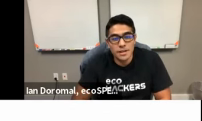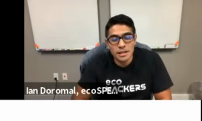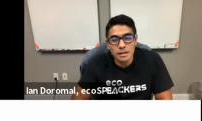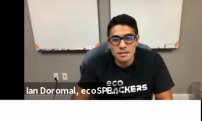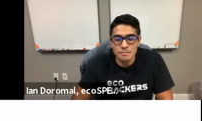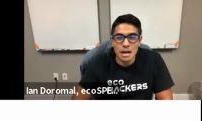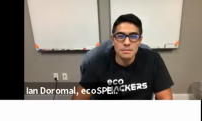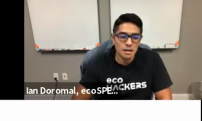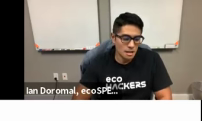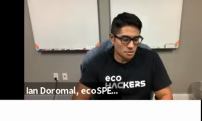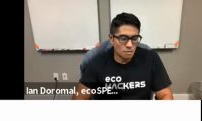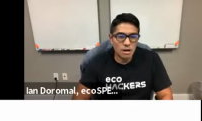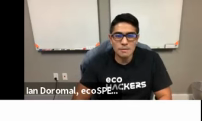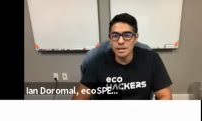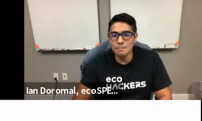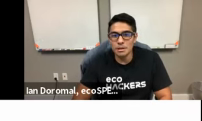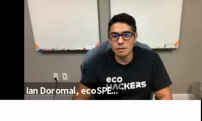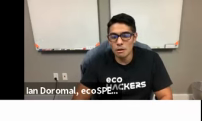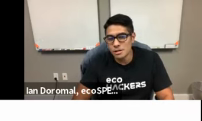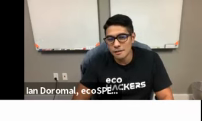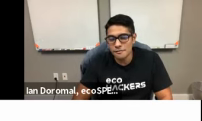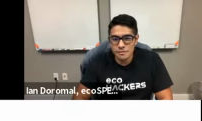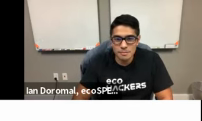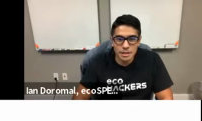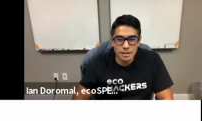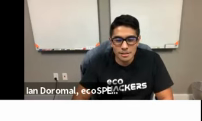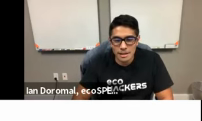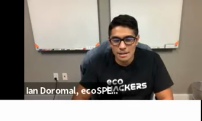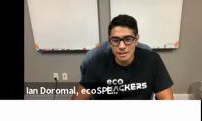solution to fit it. Because sometimes certain problems may not be large enough